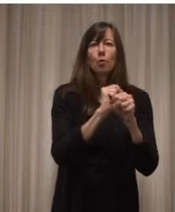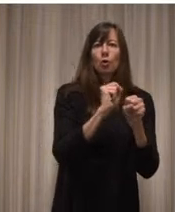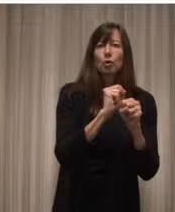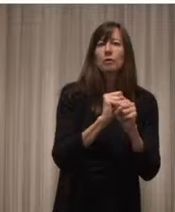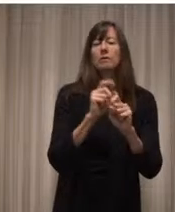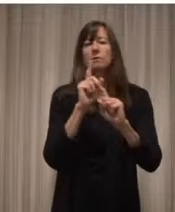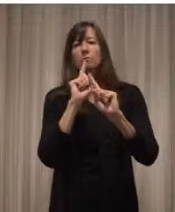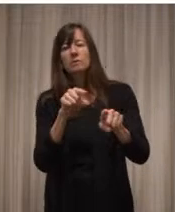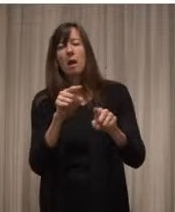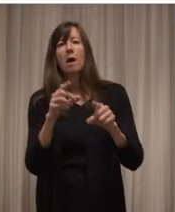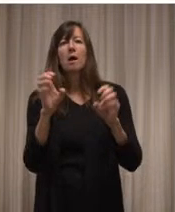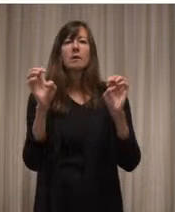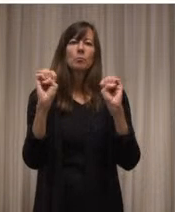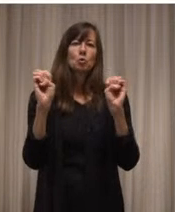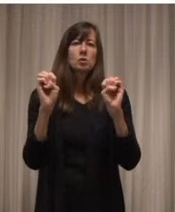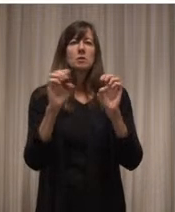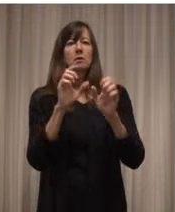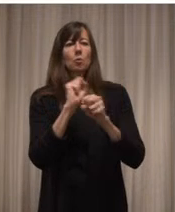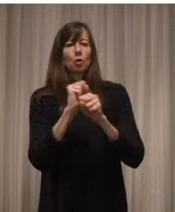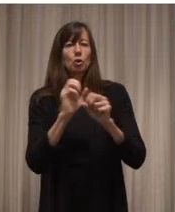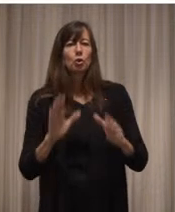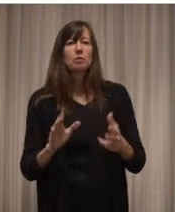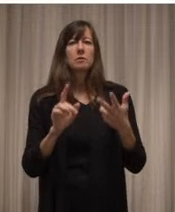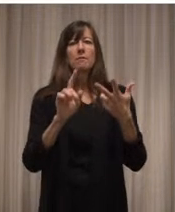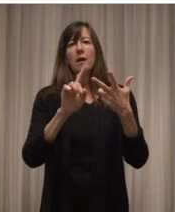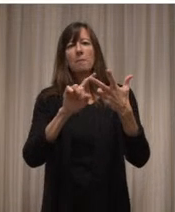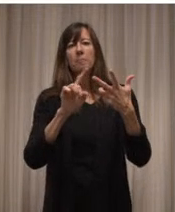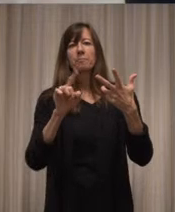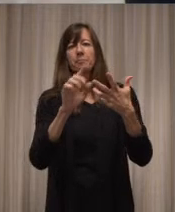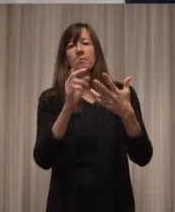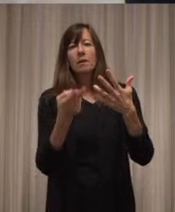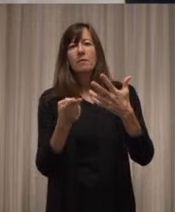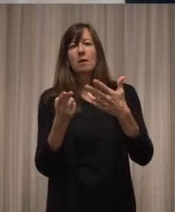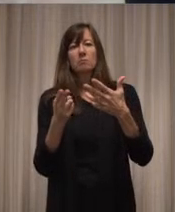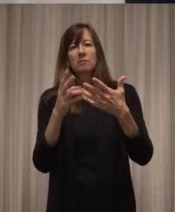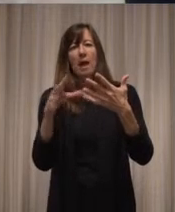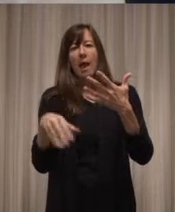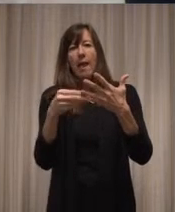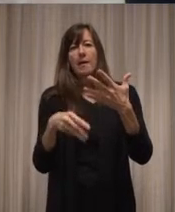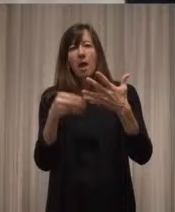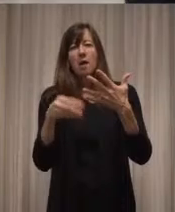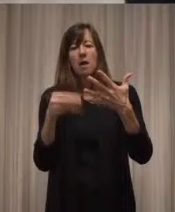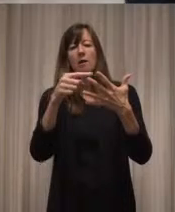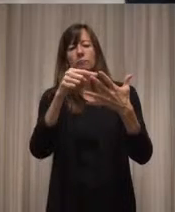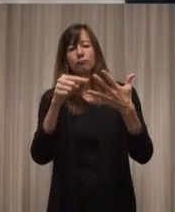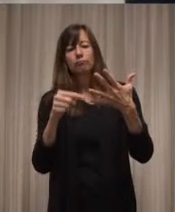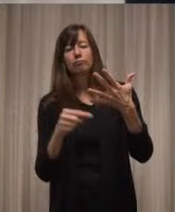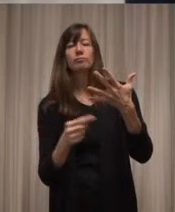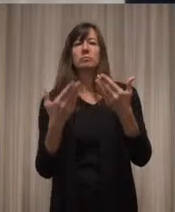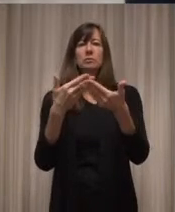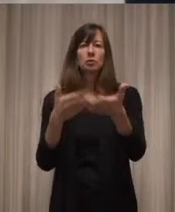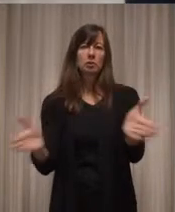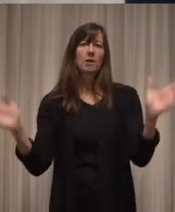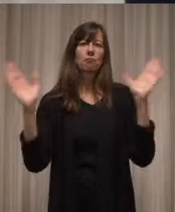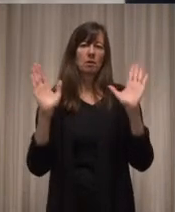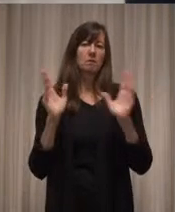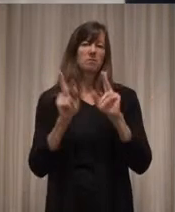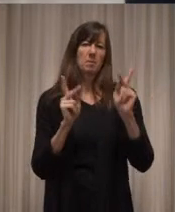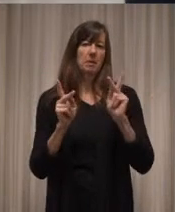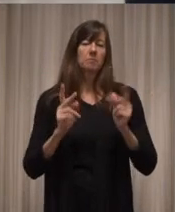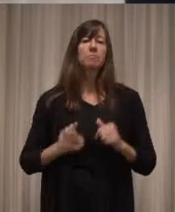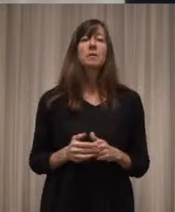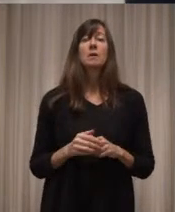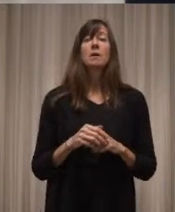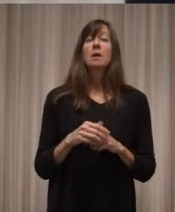responders, and then you can see it build over time towards the general population. Many of you probably saw Dr. Fauci yesterday say that